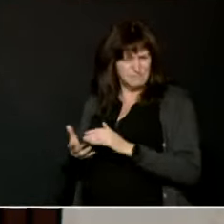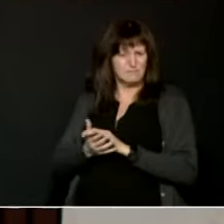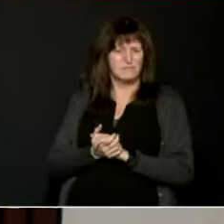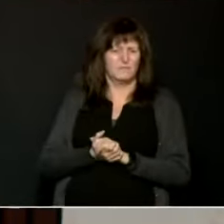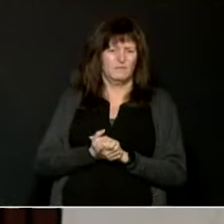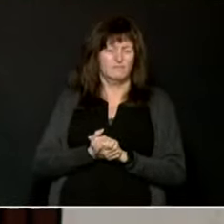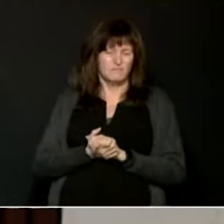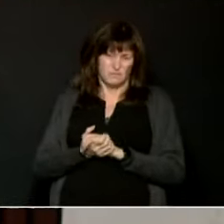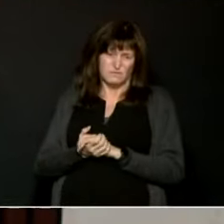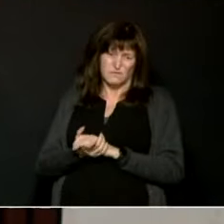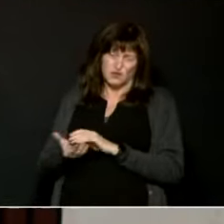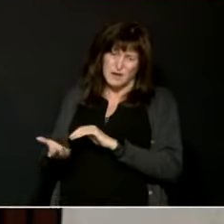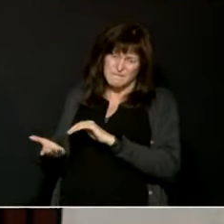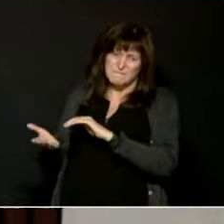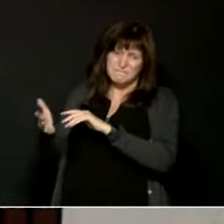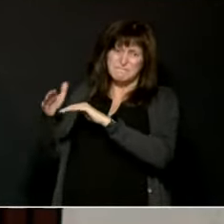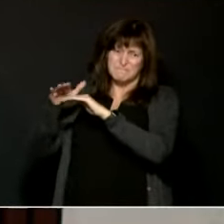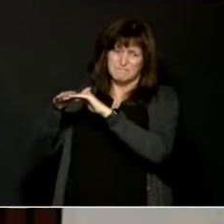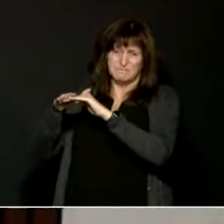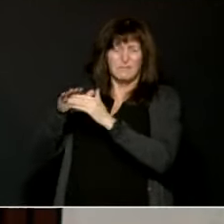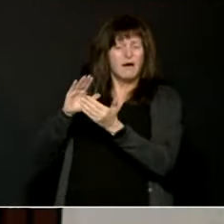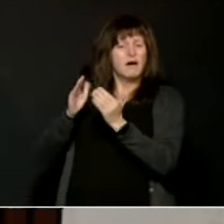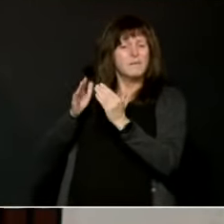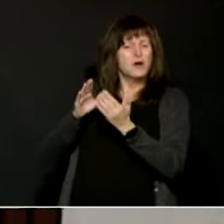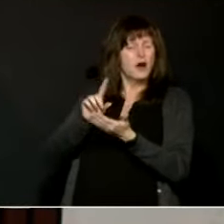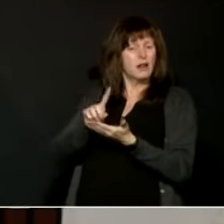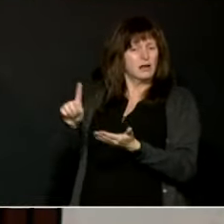from 813 last Monday.